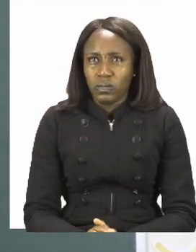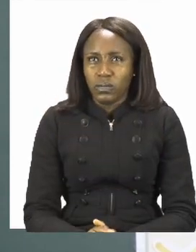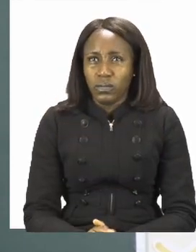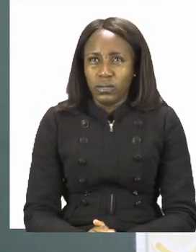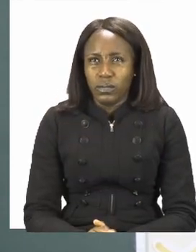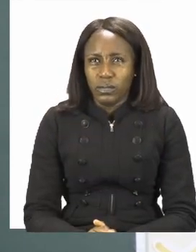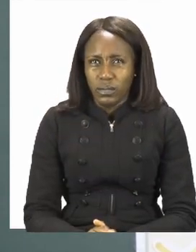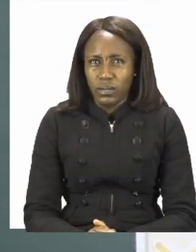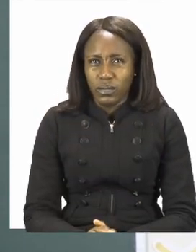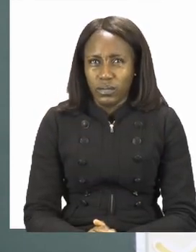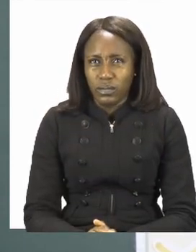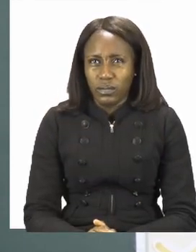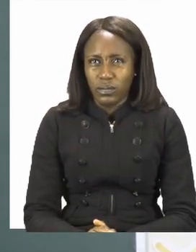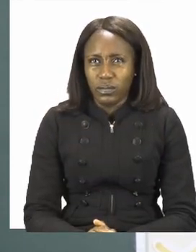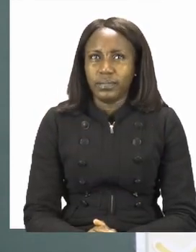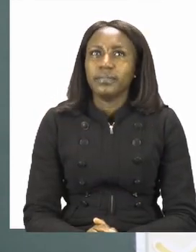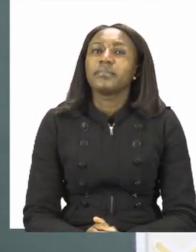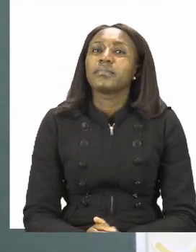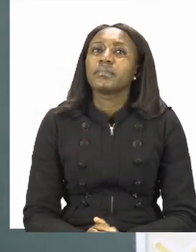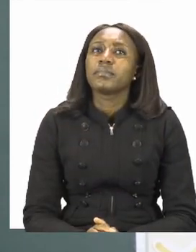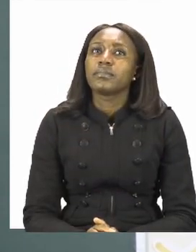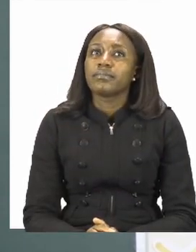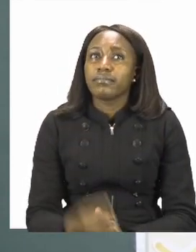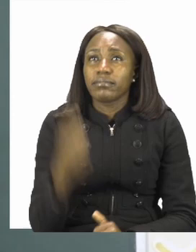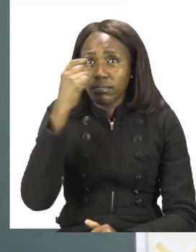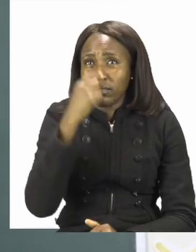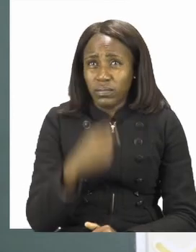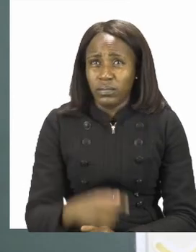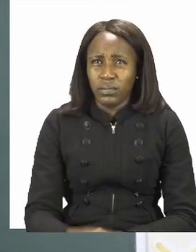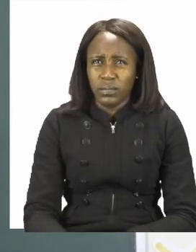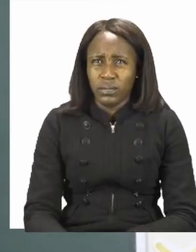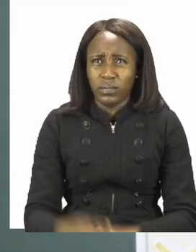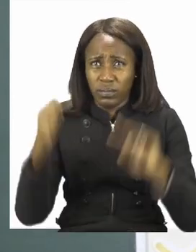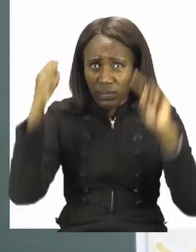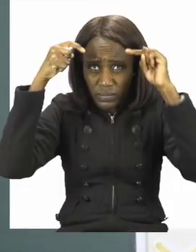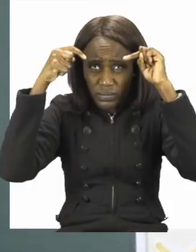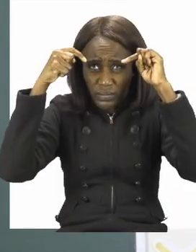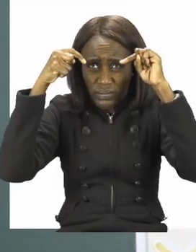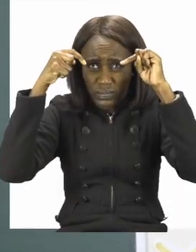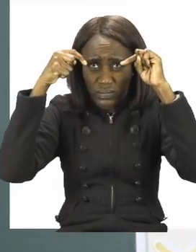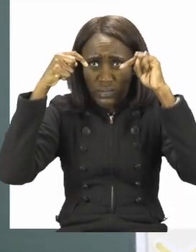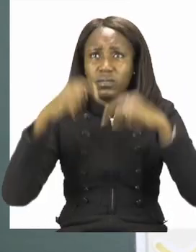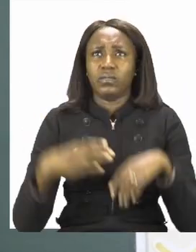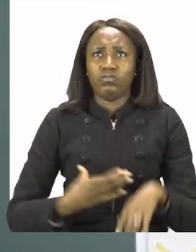frowning. And your eyebrows are down in your face.